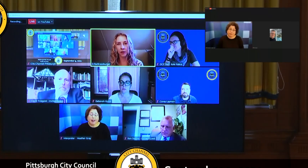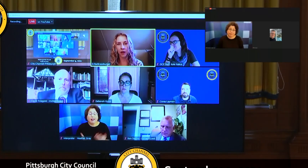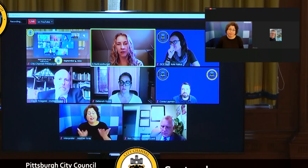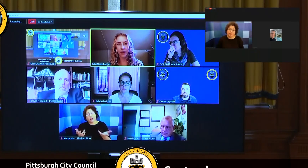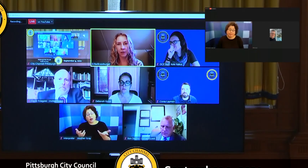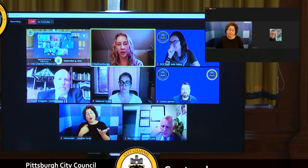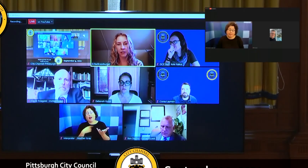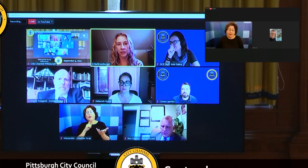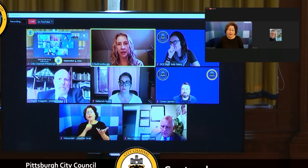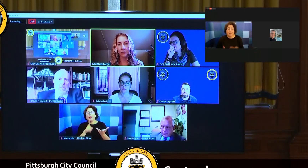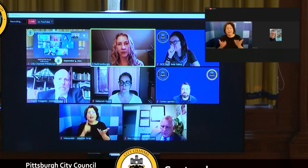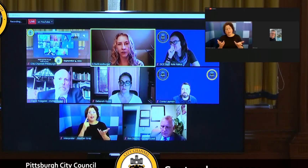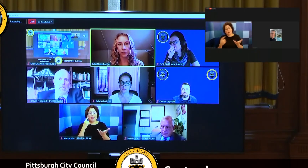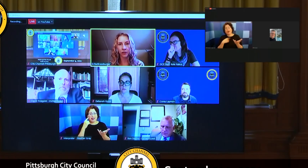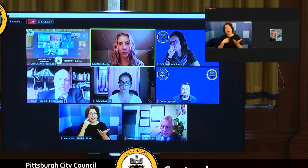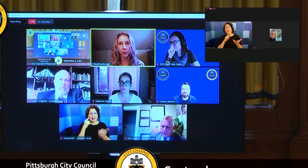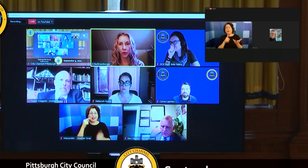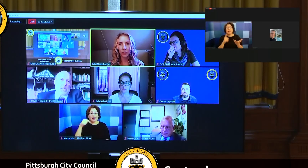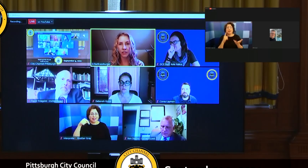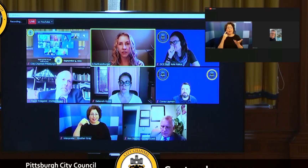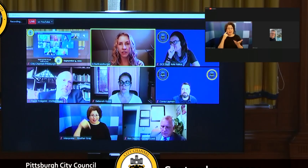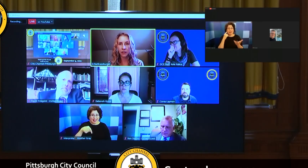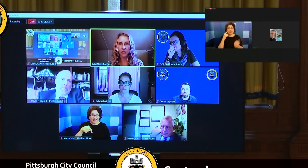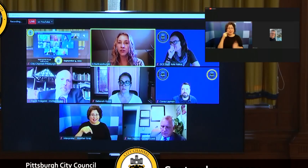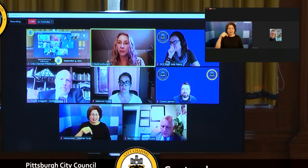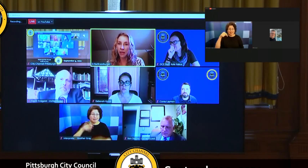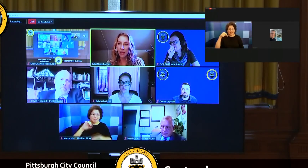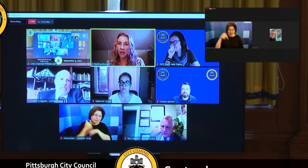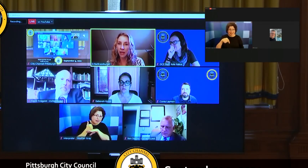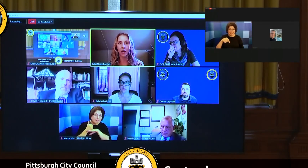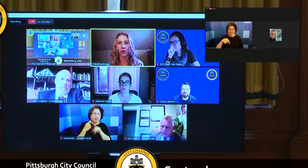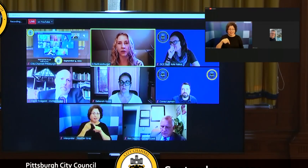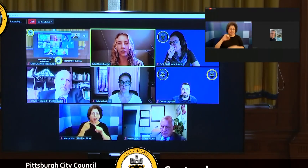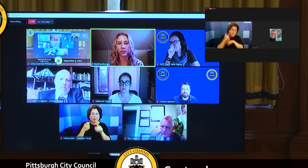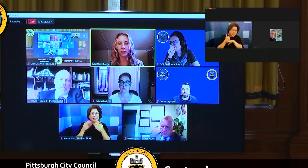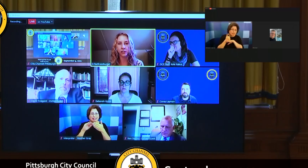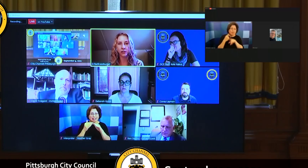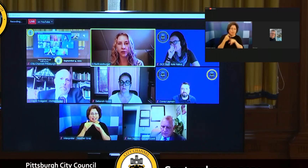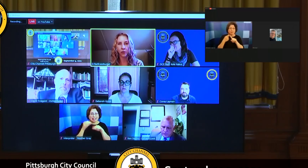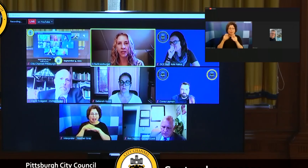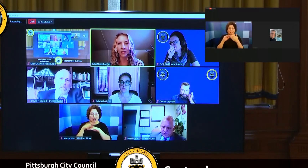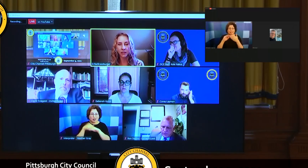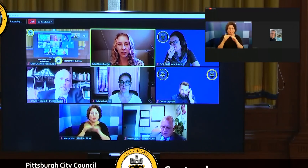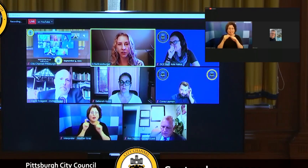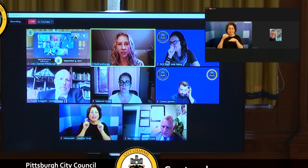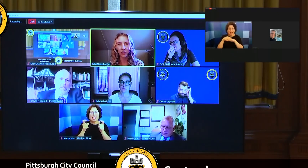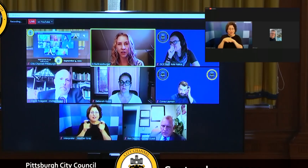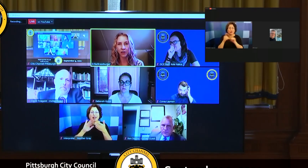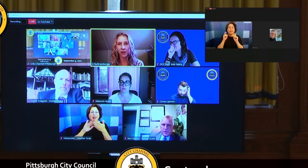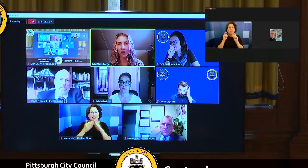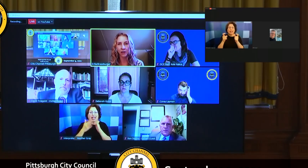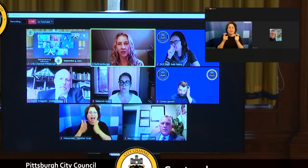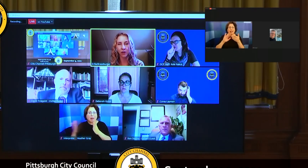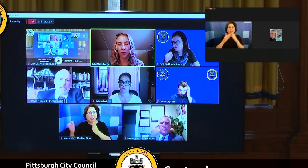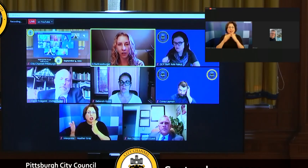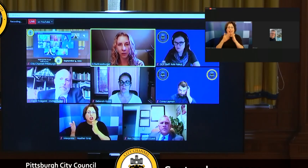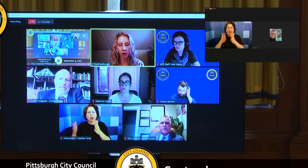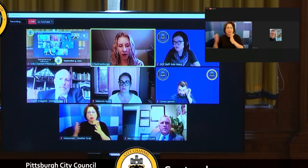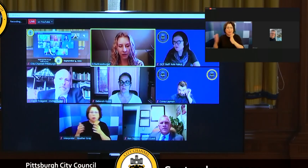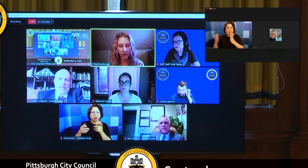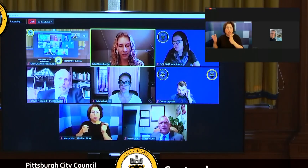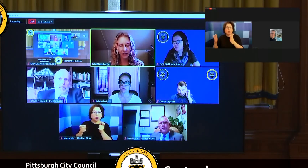being codified by City Council gives some leverage to neighbors. There are many issues in here that are going to